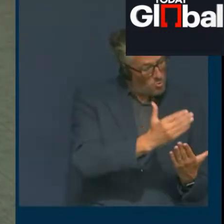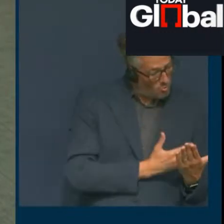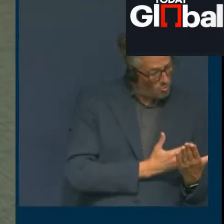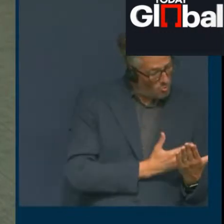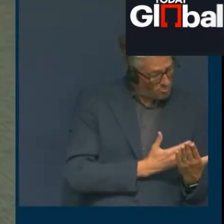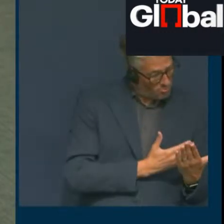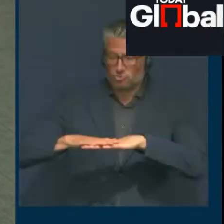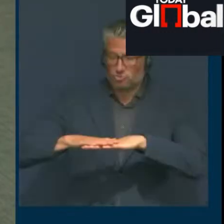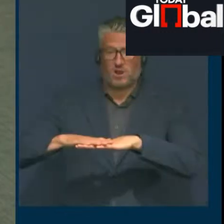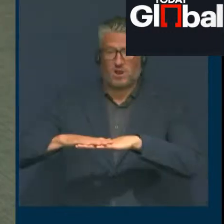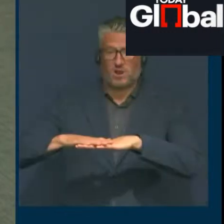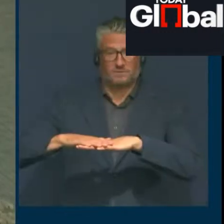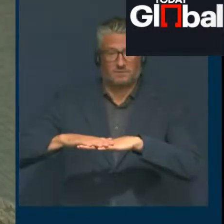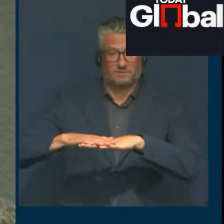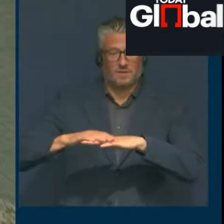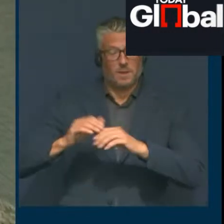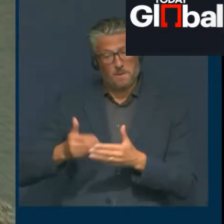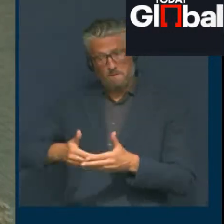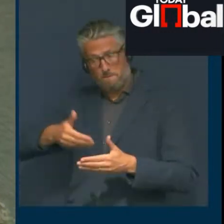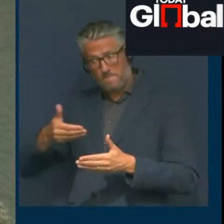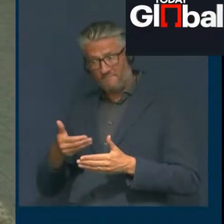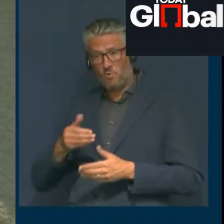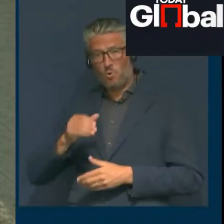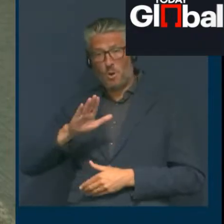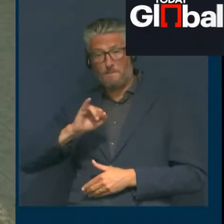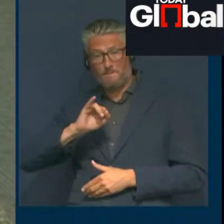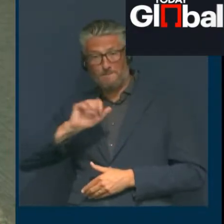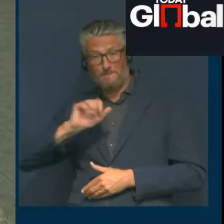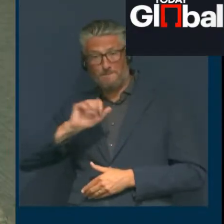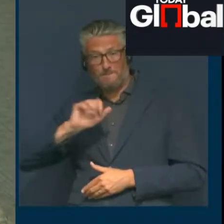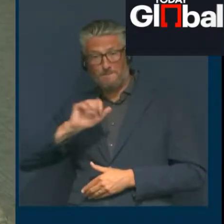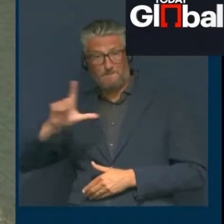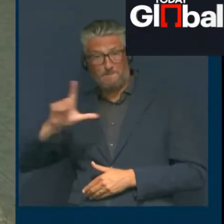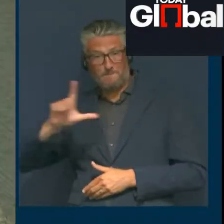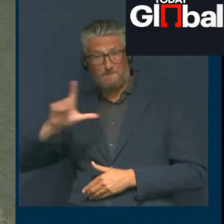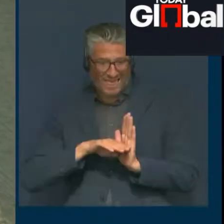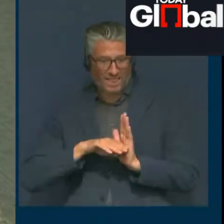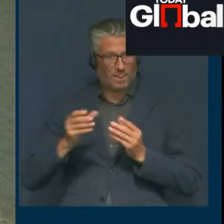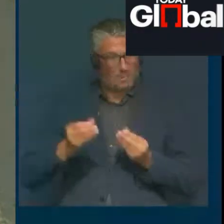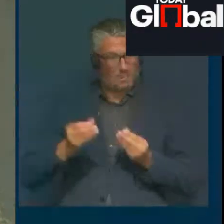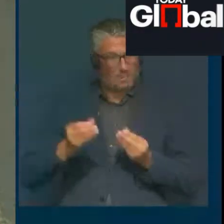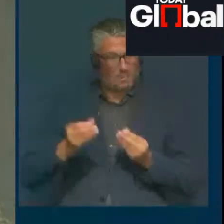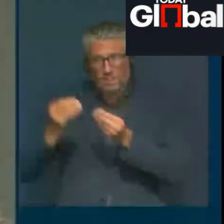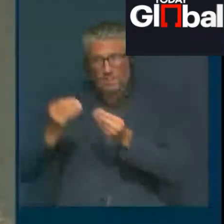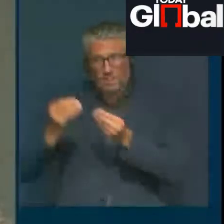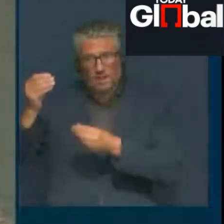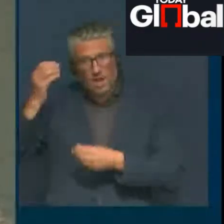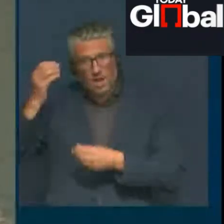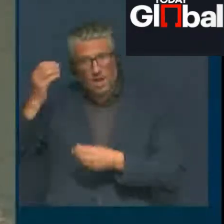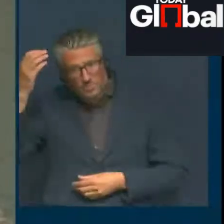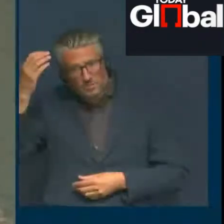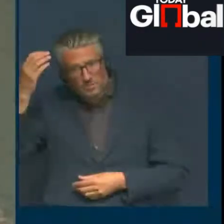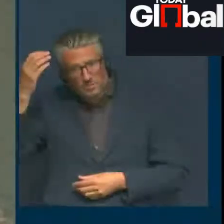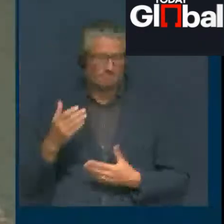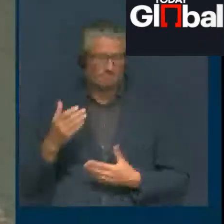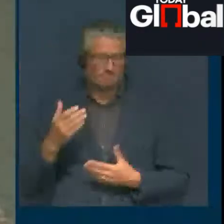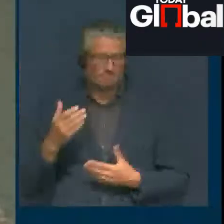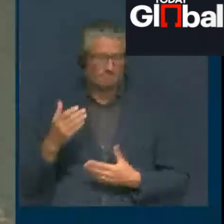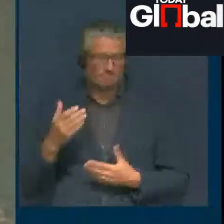before this bill has been referred to the distinguished government. As for